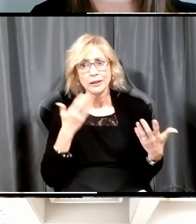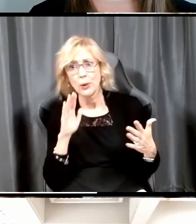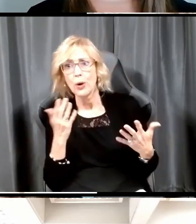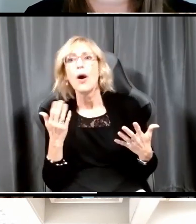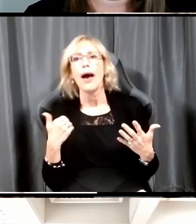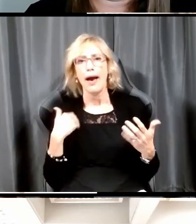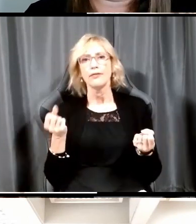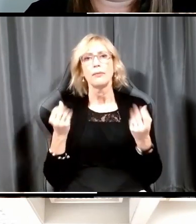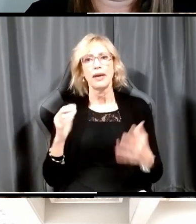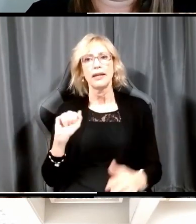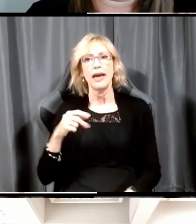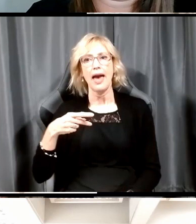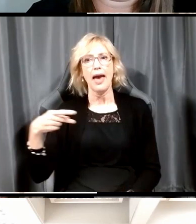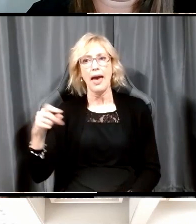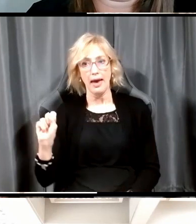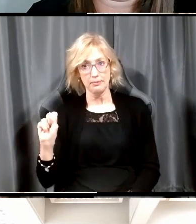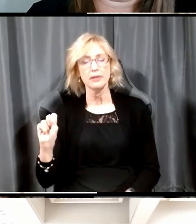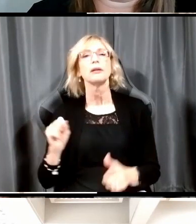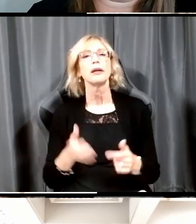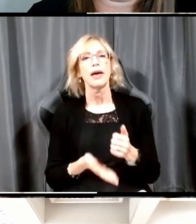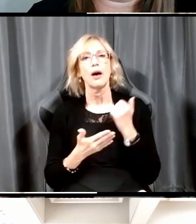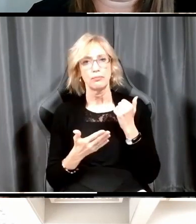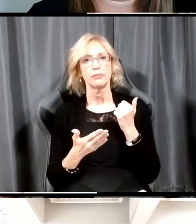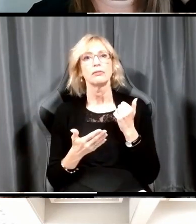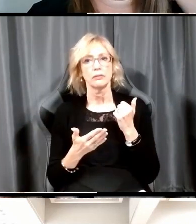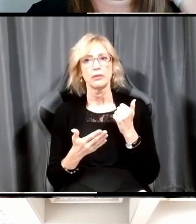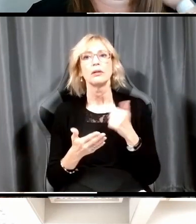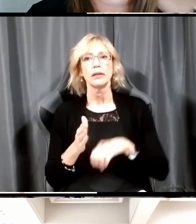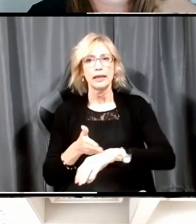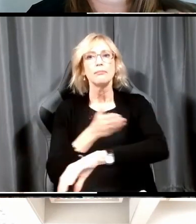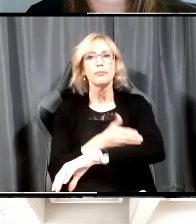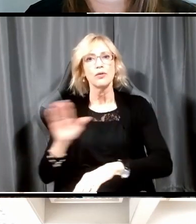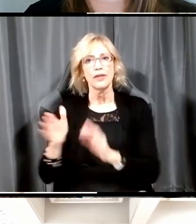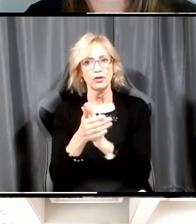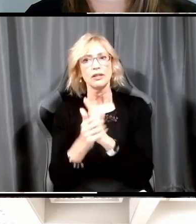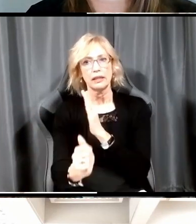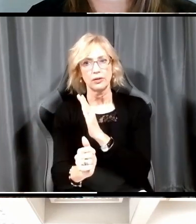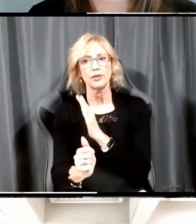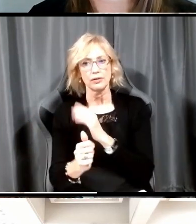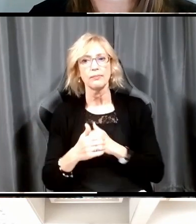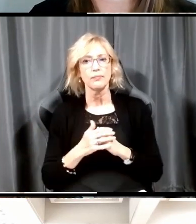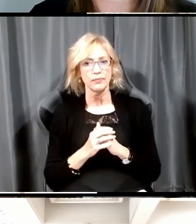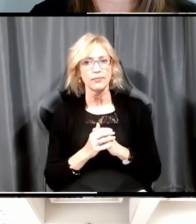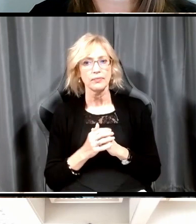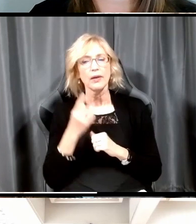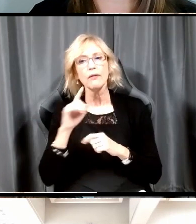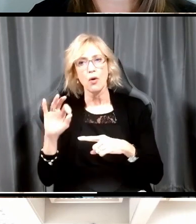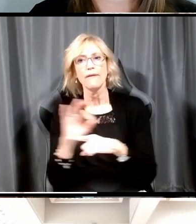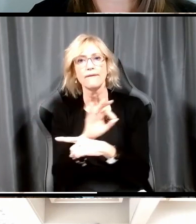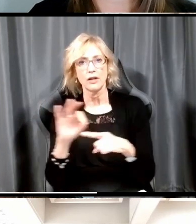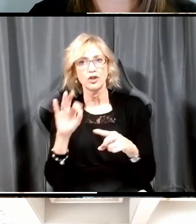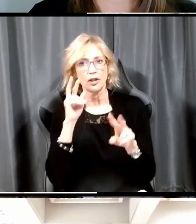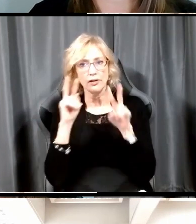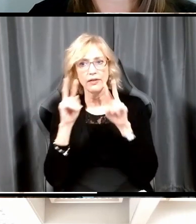of apps out there that can help us improve on the skills needed for functional vision.